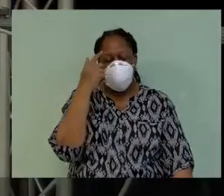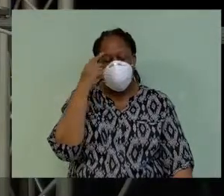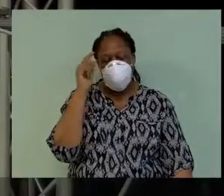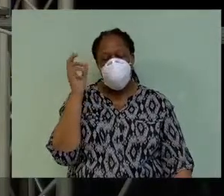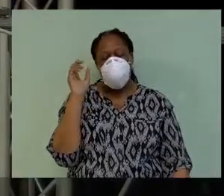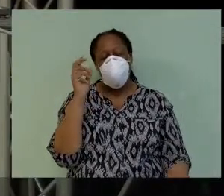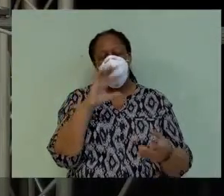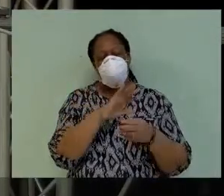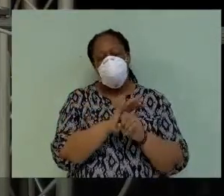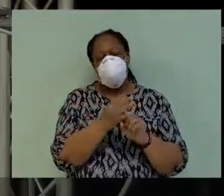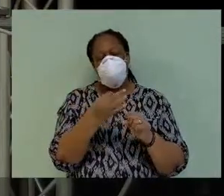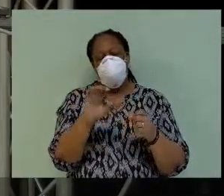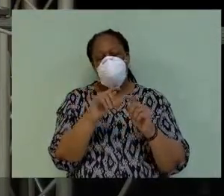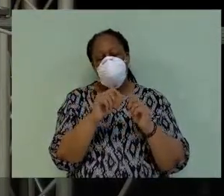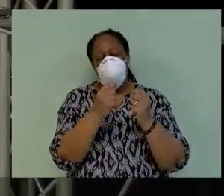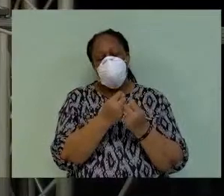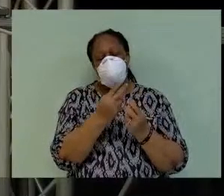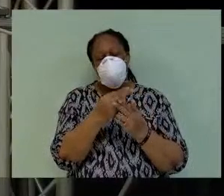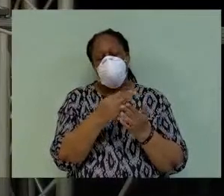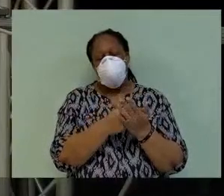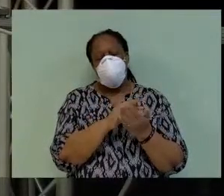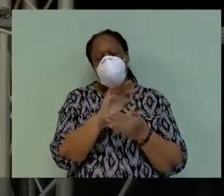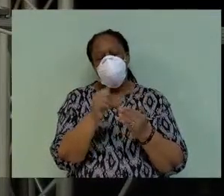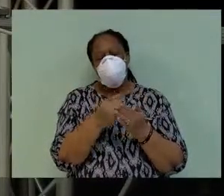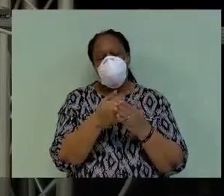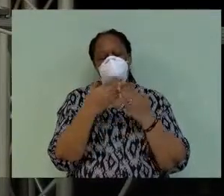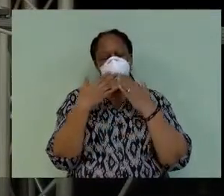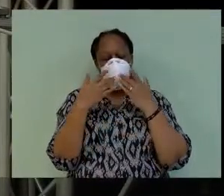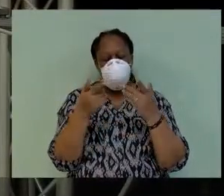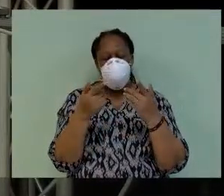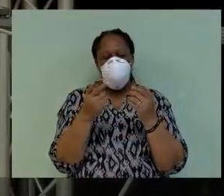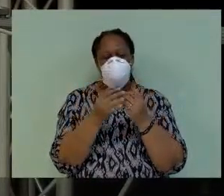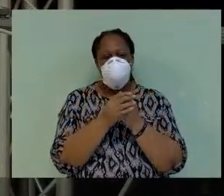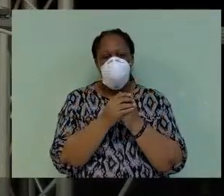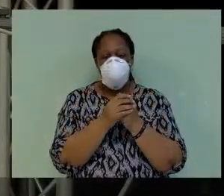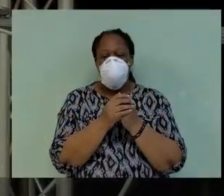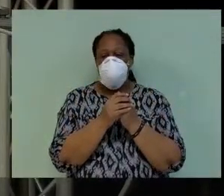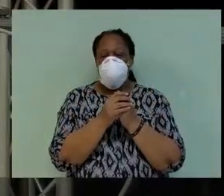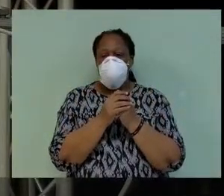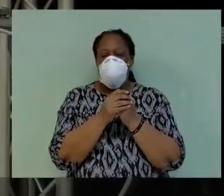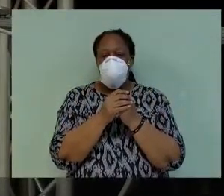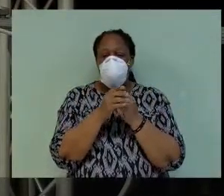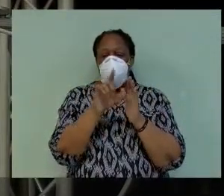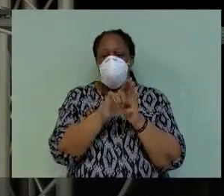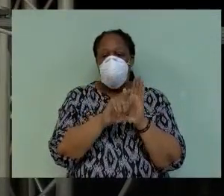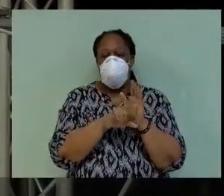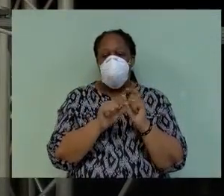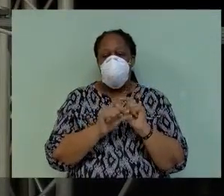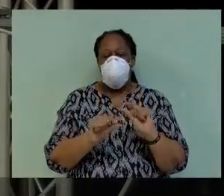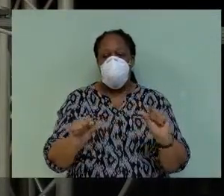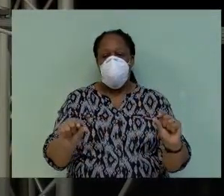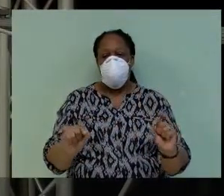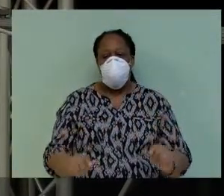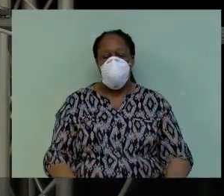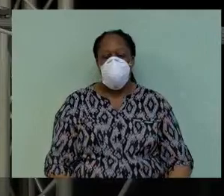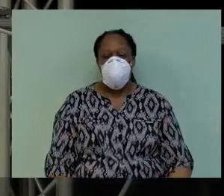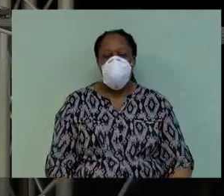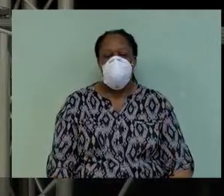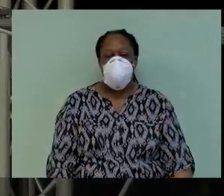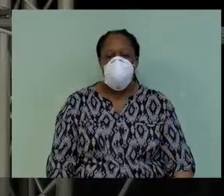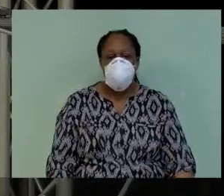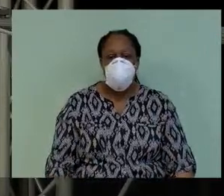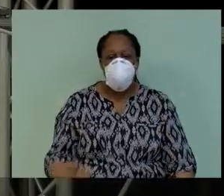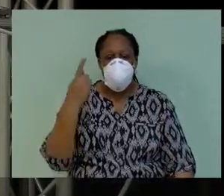thank all of them for their presentations. We also thank the Honorable Attorney General for